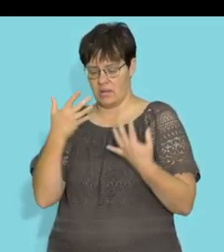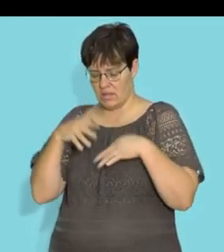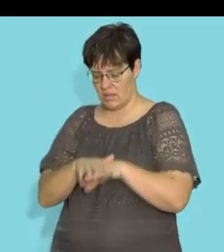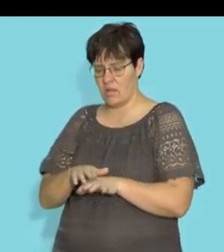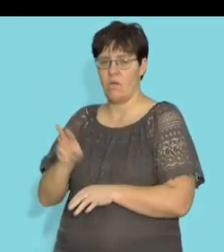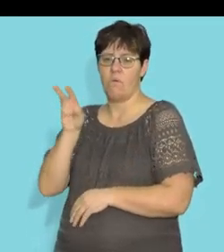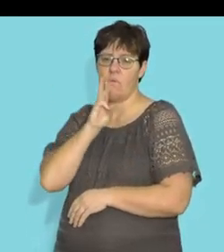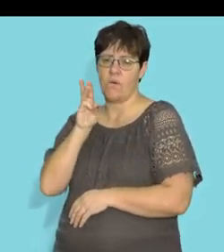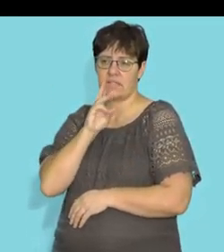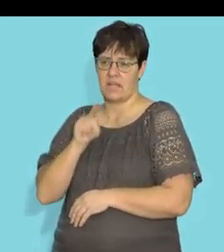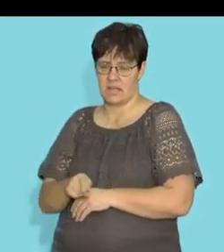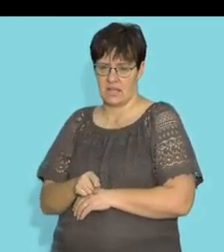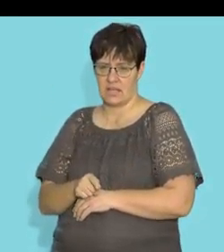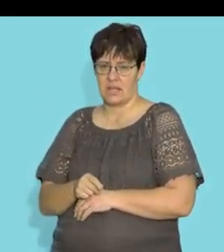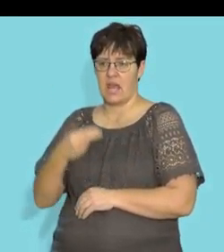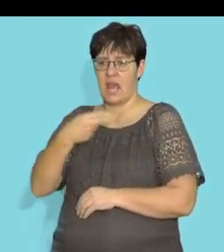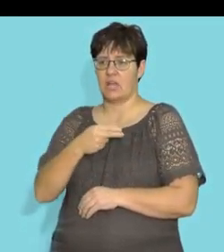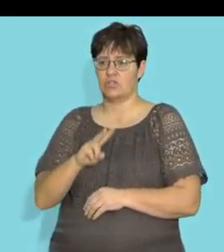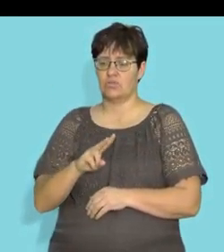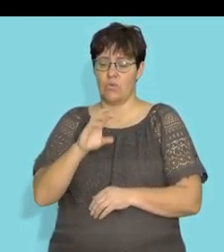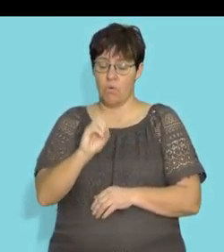reaction.